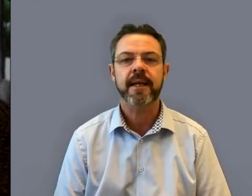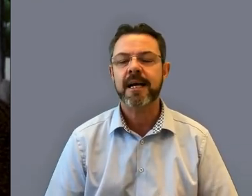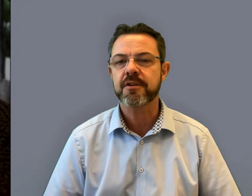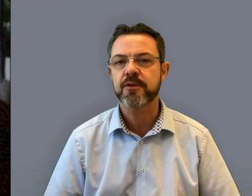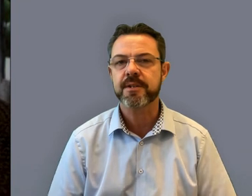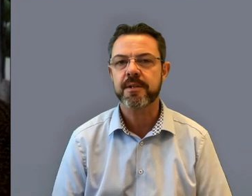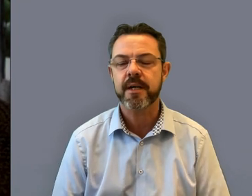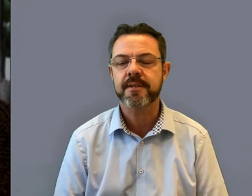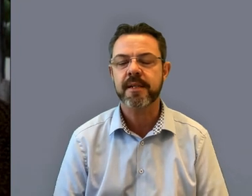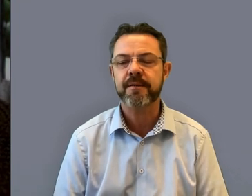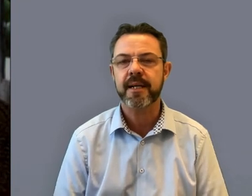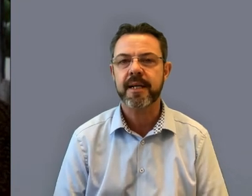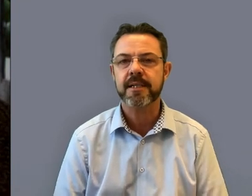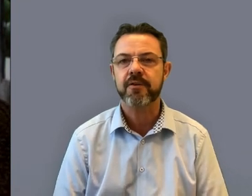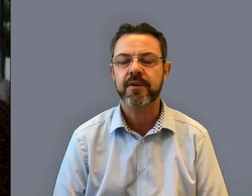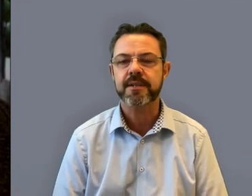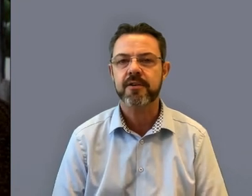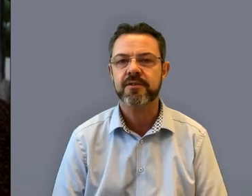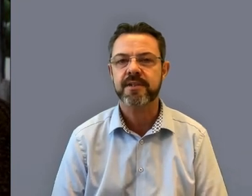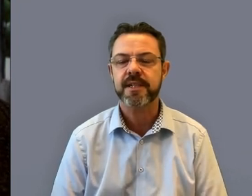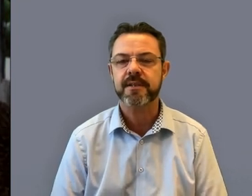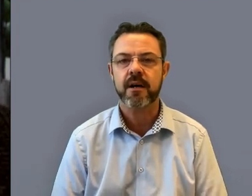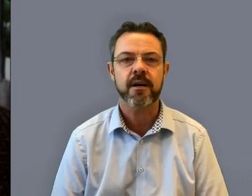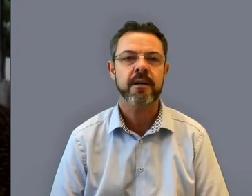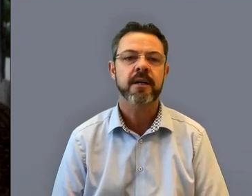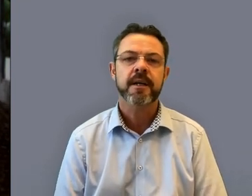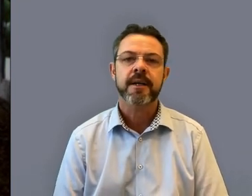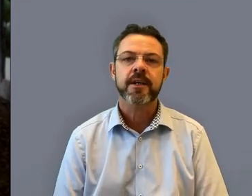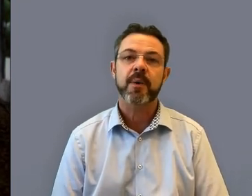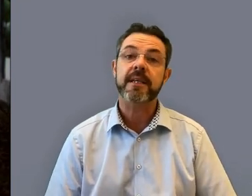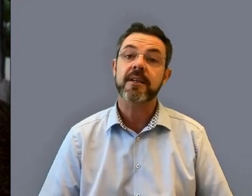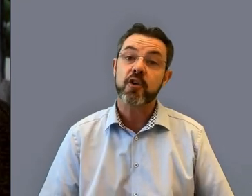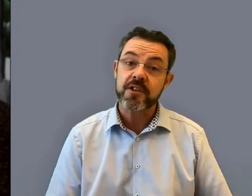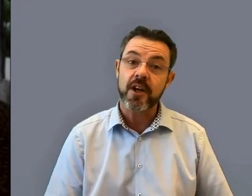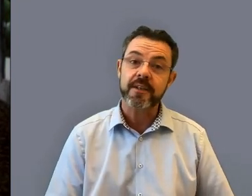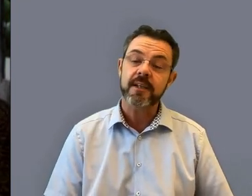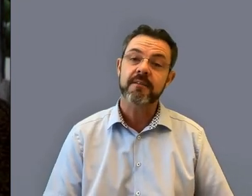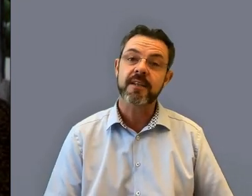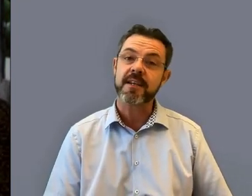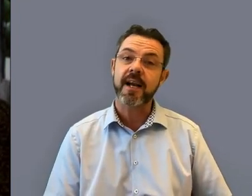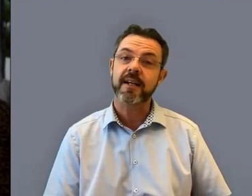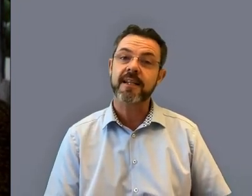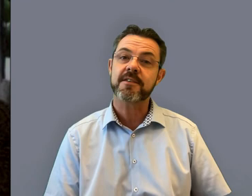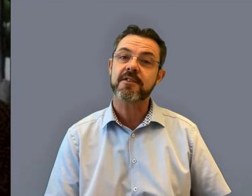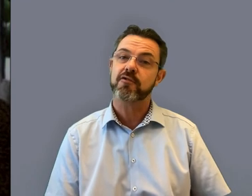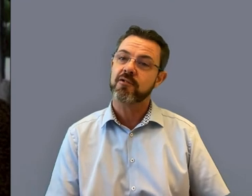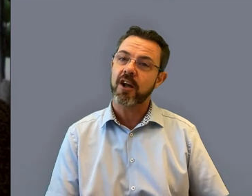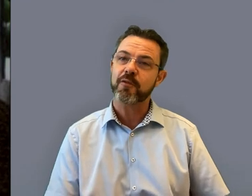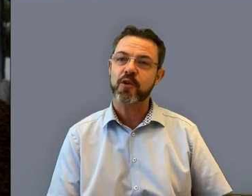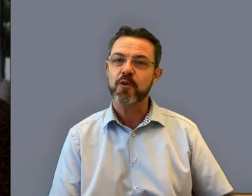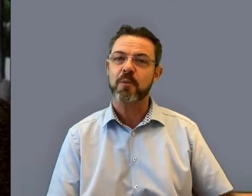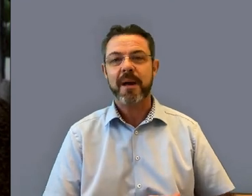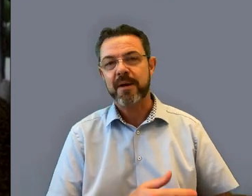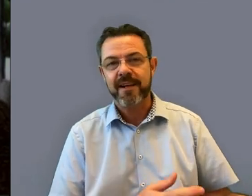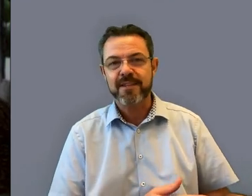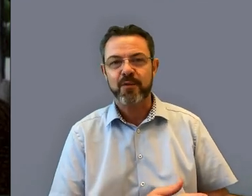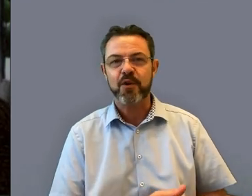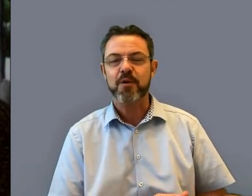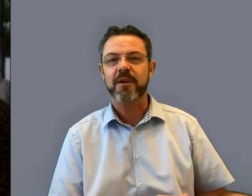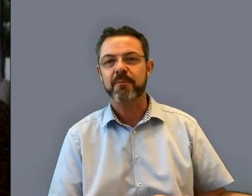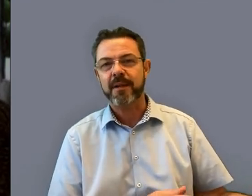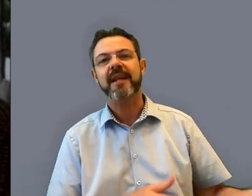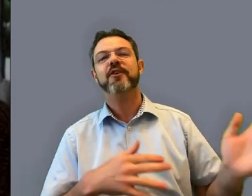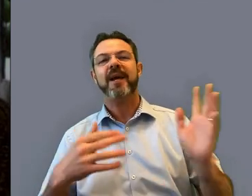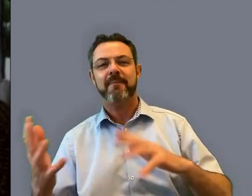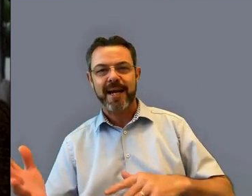at the Council for Scientific and Industrial Research, CSIR. You went into consulting, decided that's not for you, or maybe it is